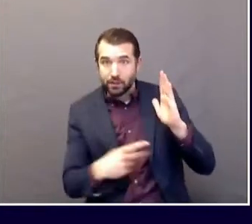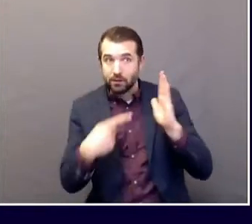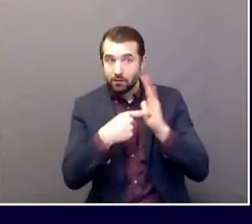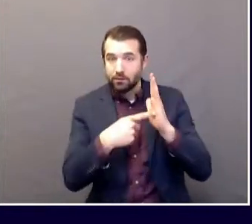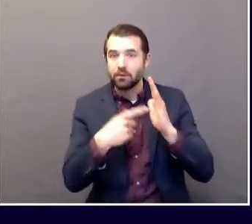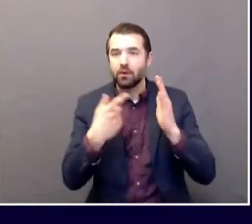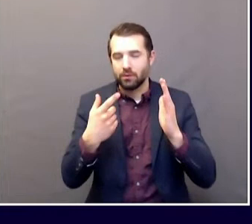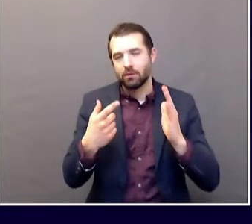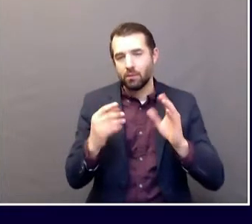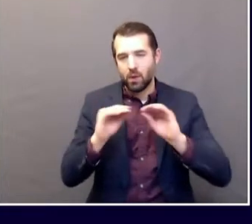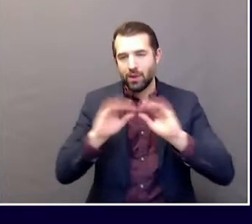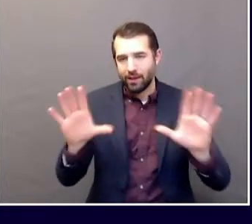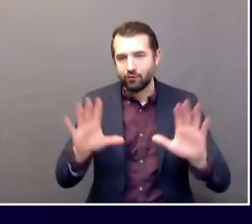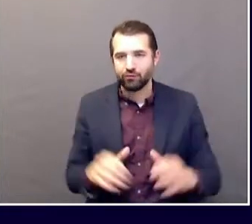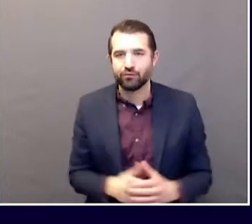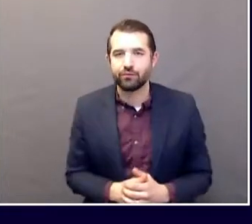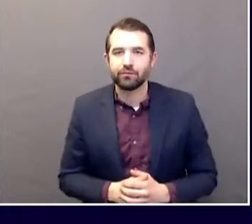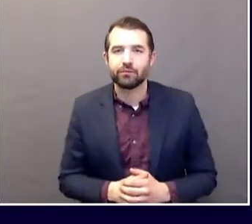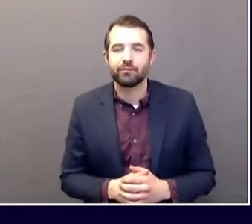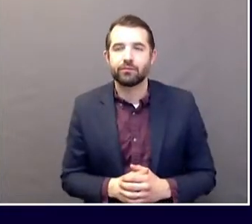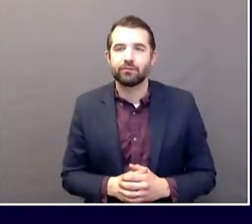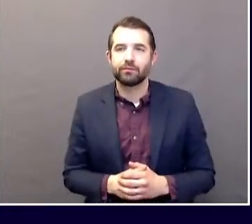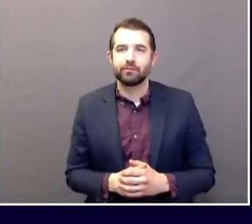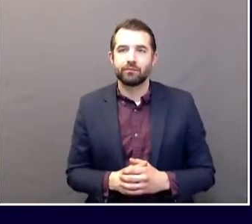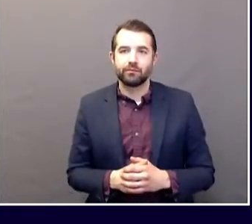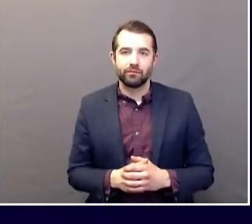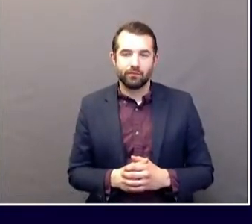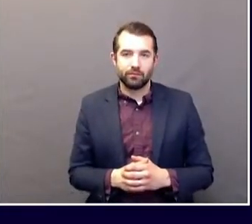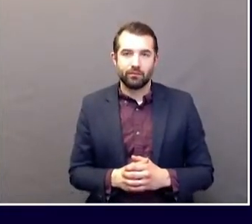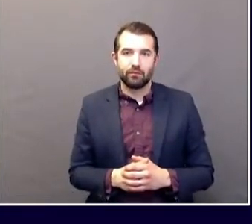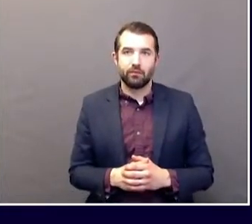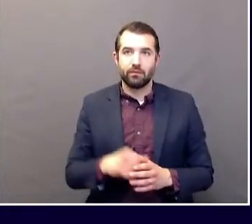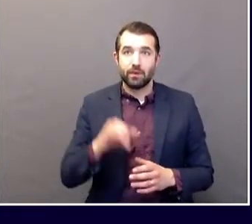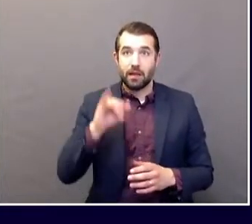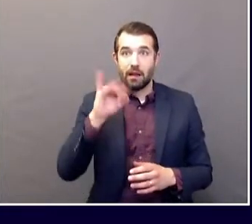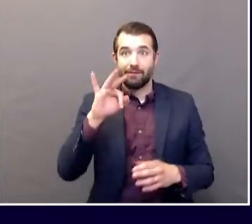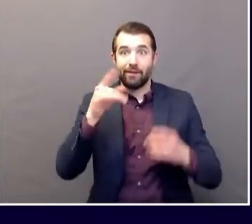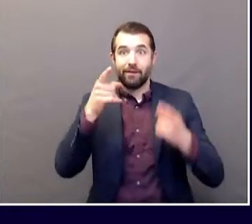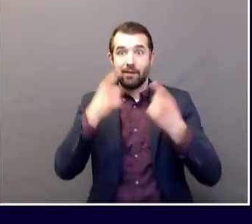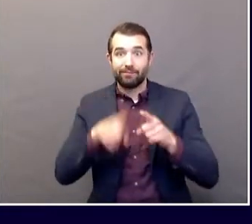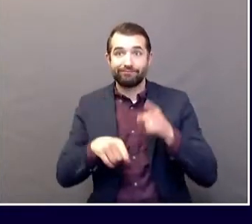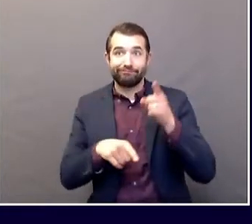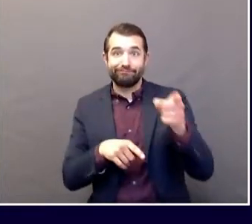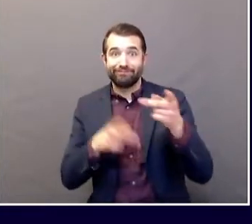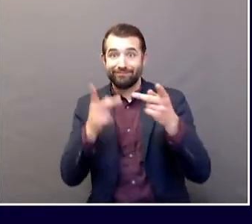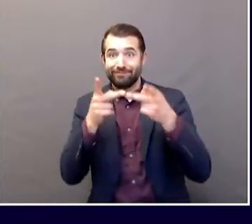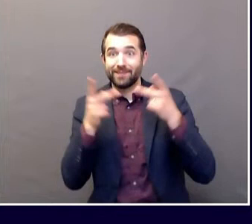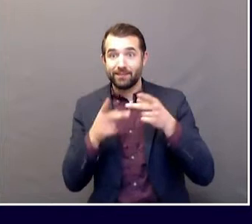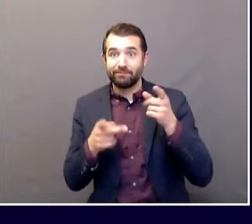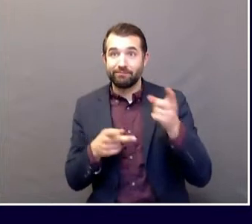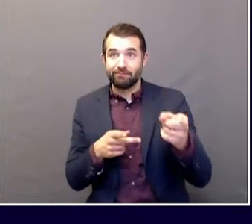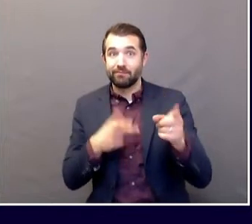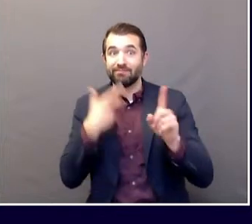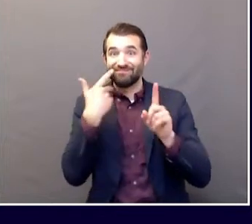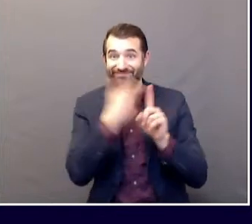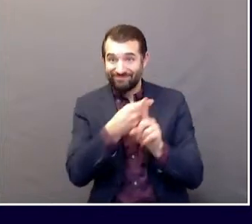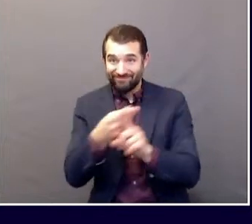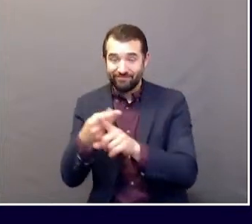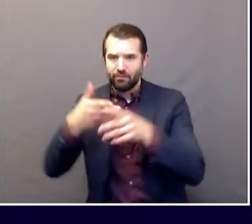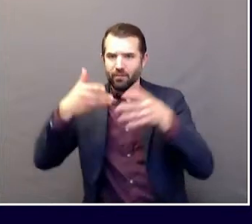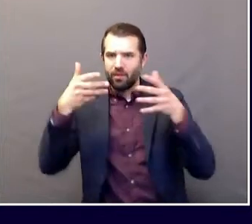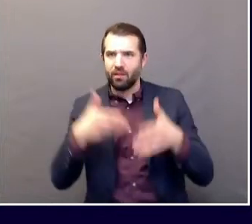So if they would otherwise go to waste, it still is applicable that the people who get the